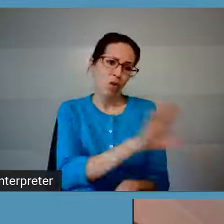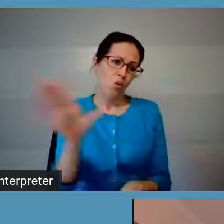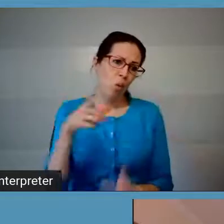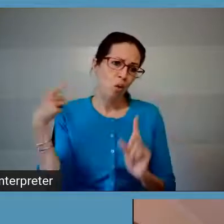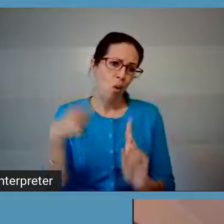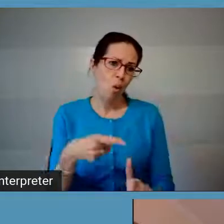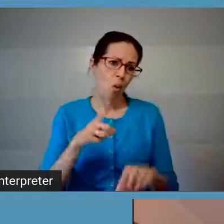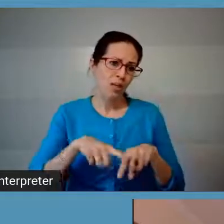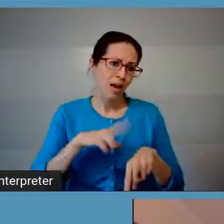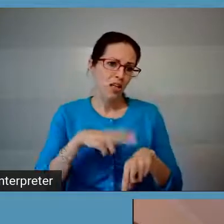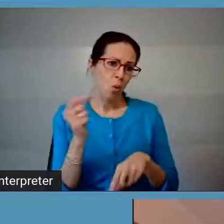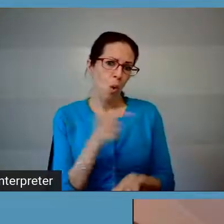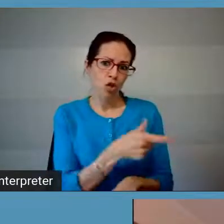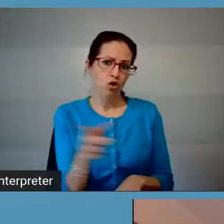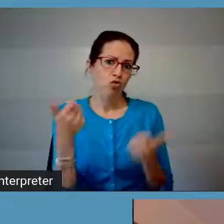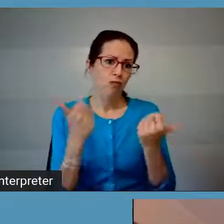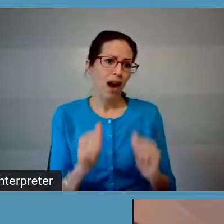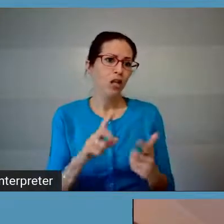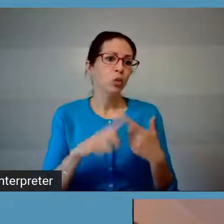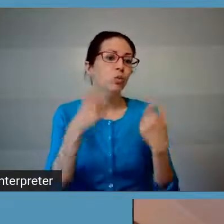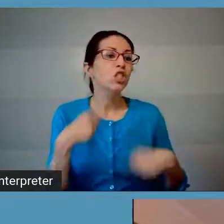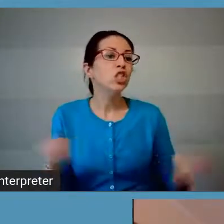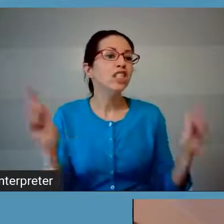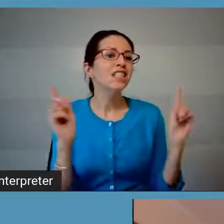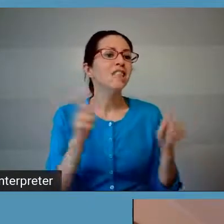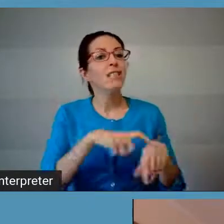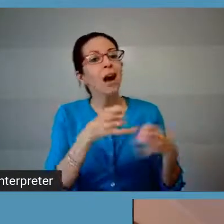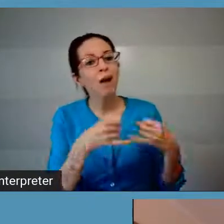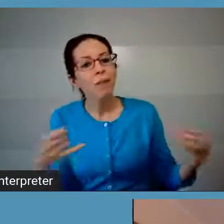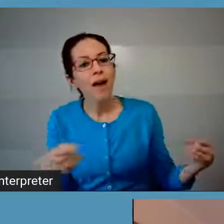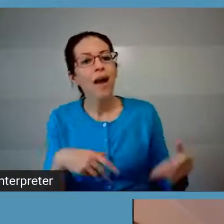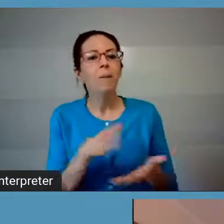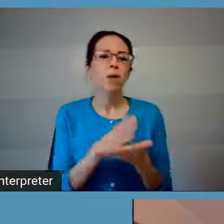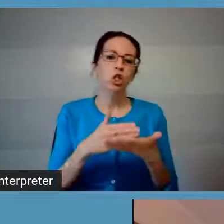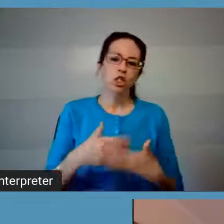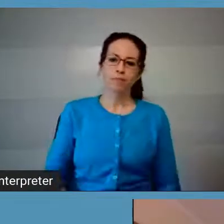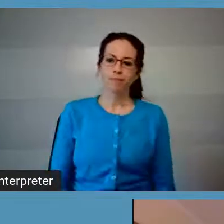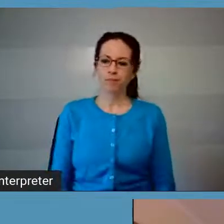to achieve, what your timeline and your budget is.